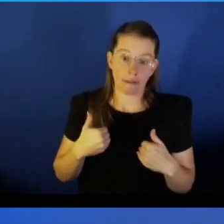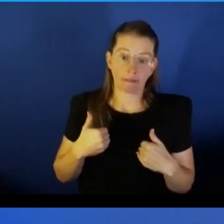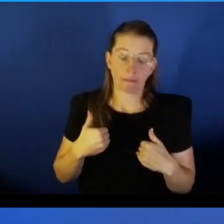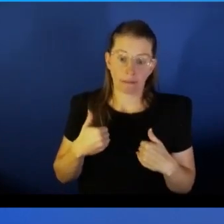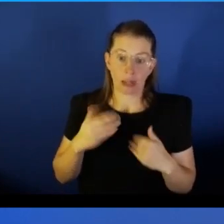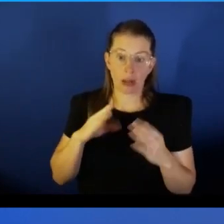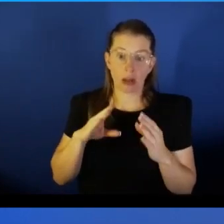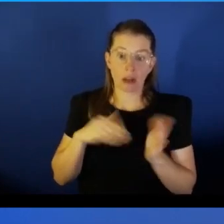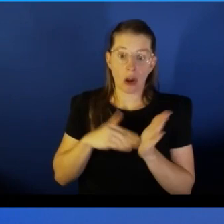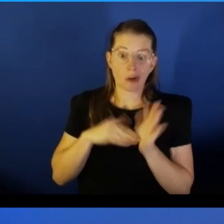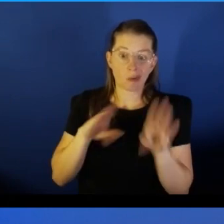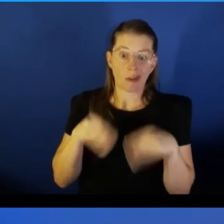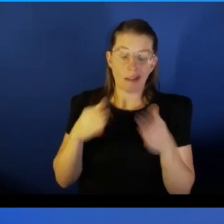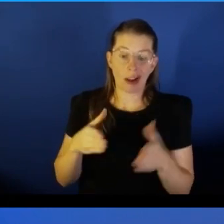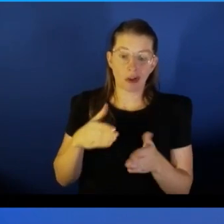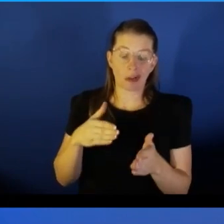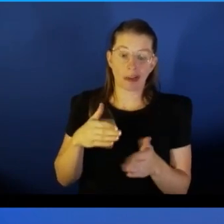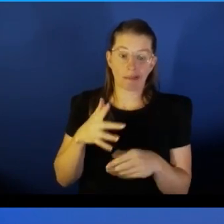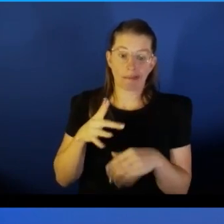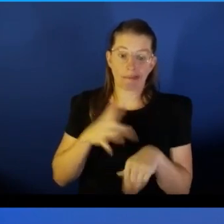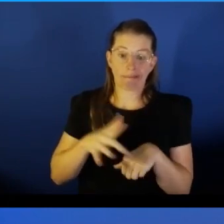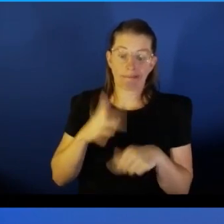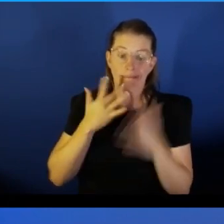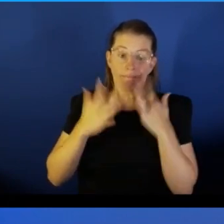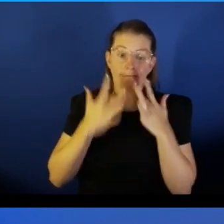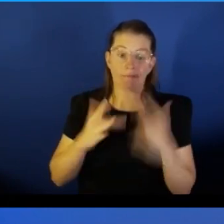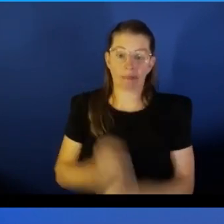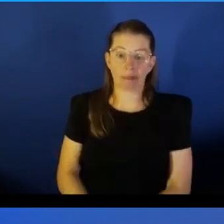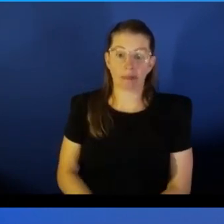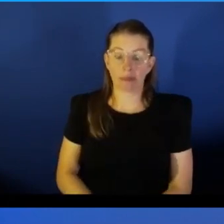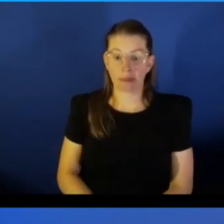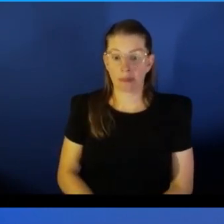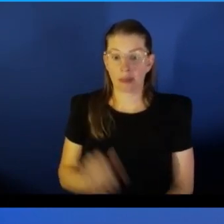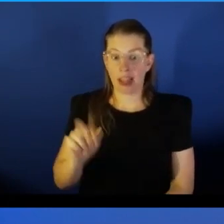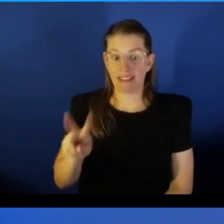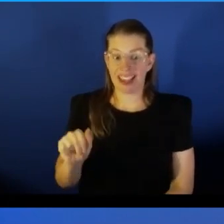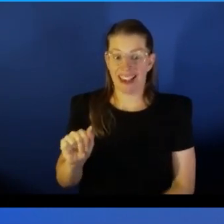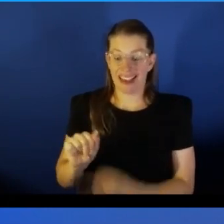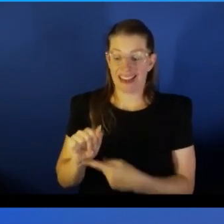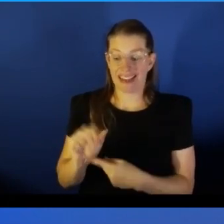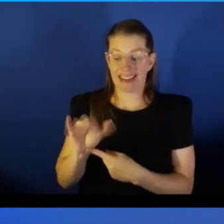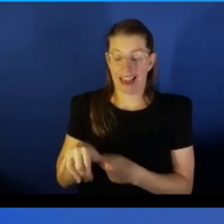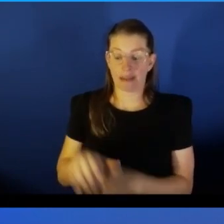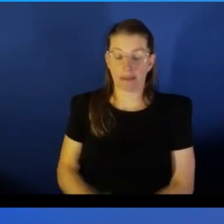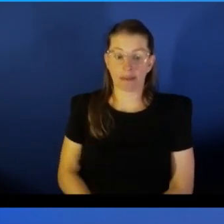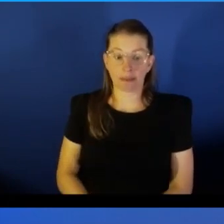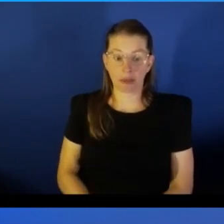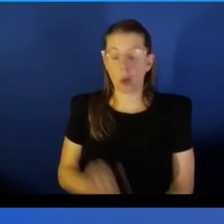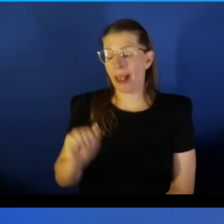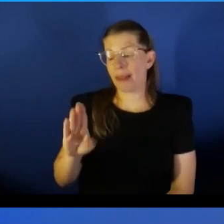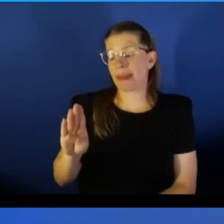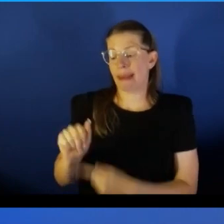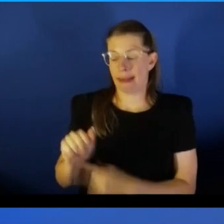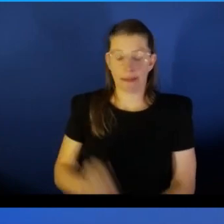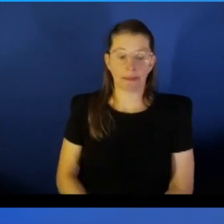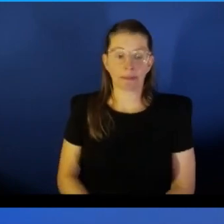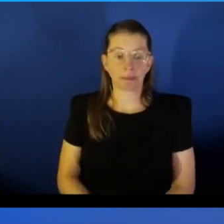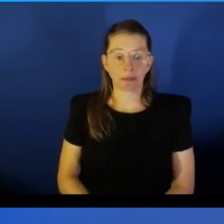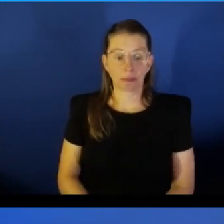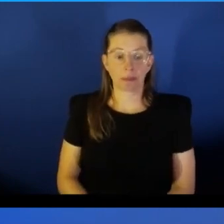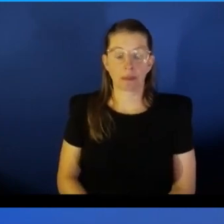providers that are providing applied behavioral analysis, ABA, like Alice was talking about. And so that's one of the frustrations that we